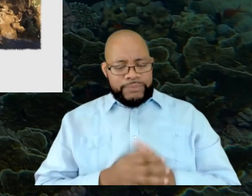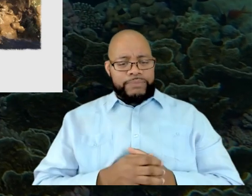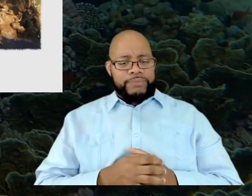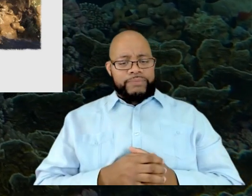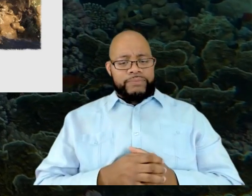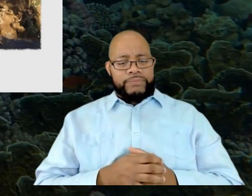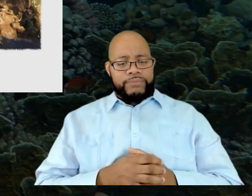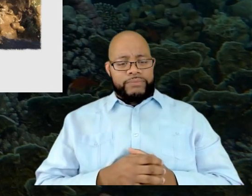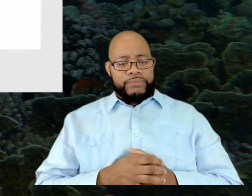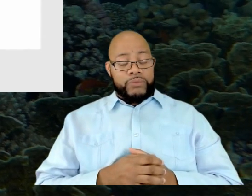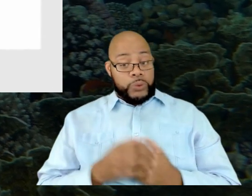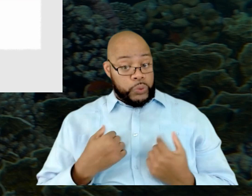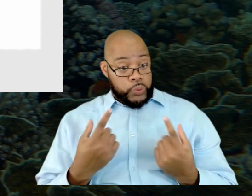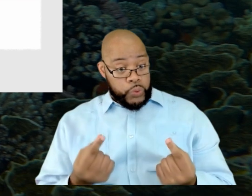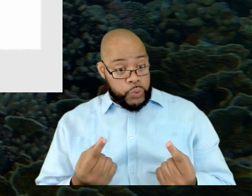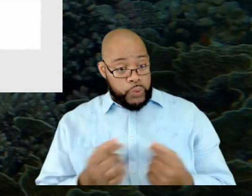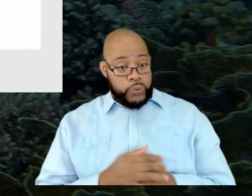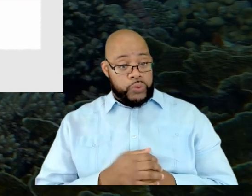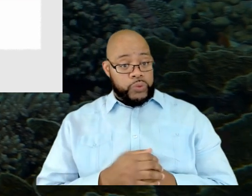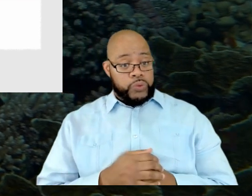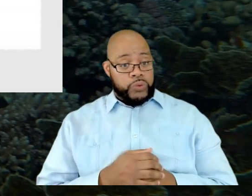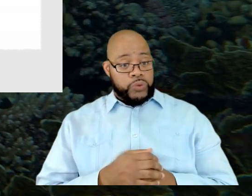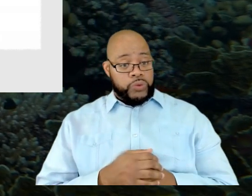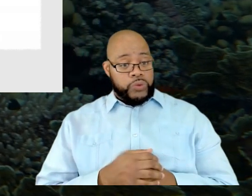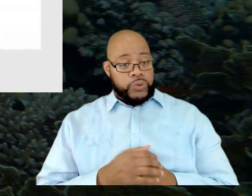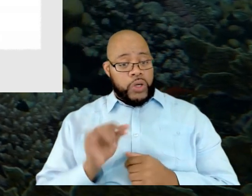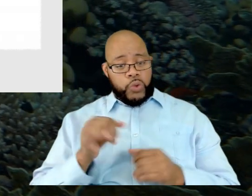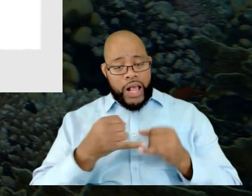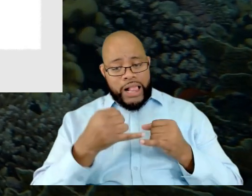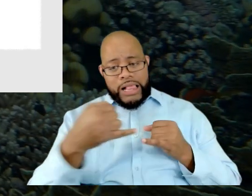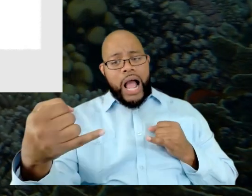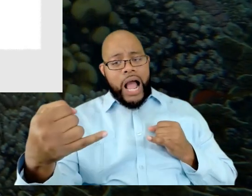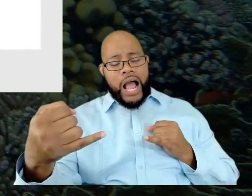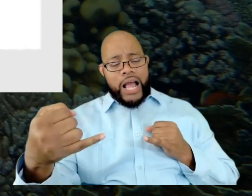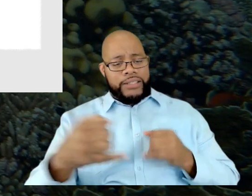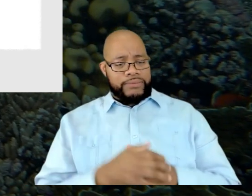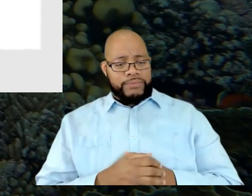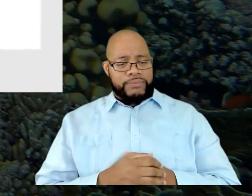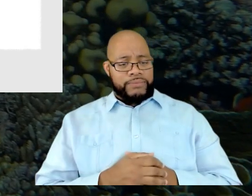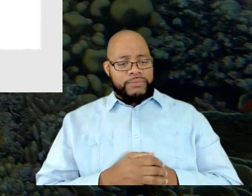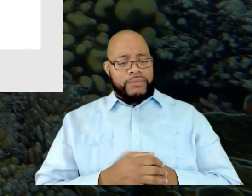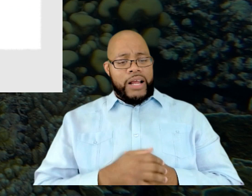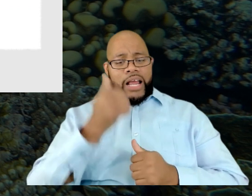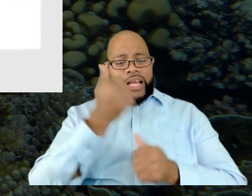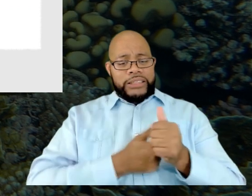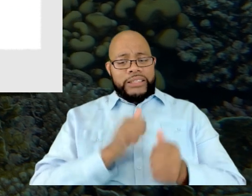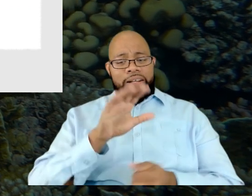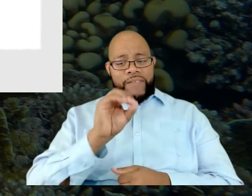So what I did was run line transect, and at every